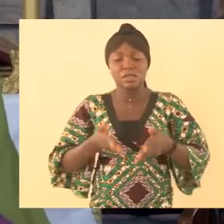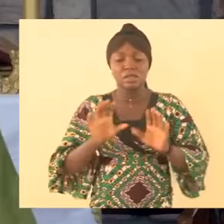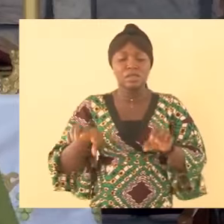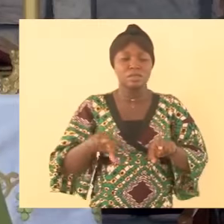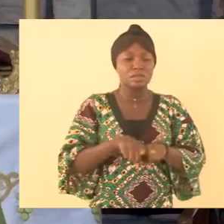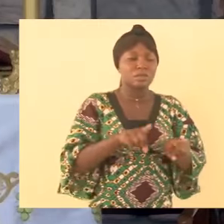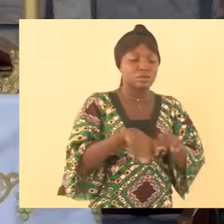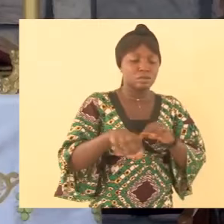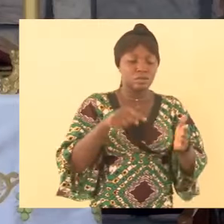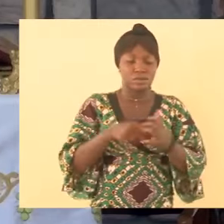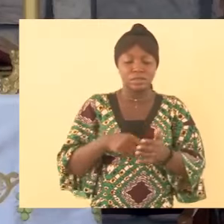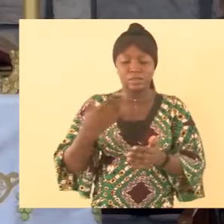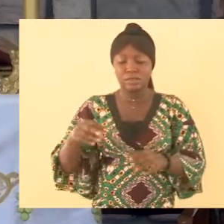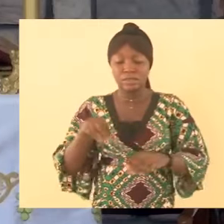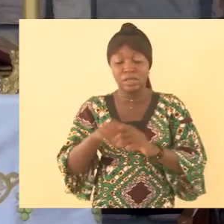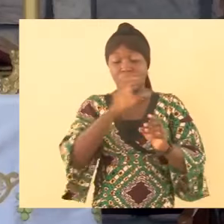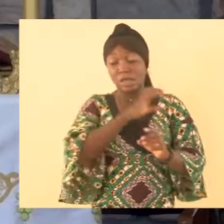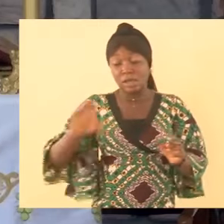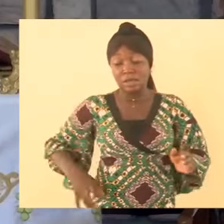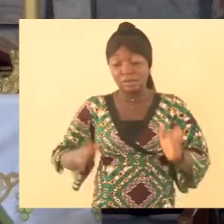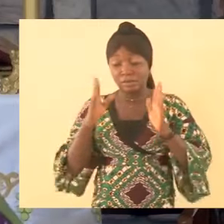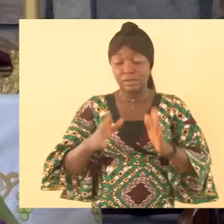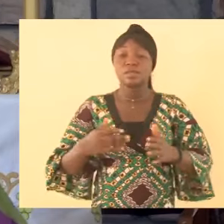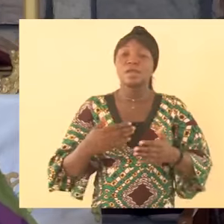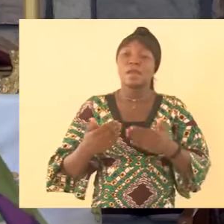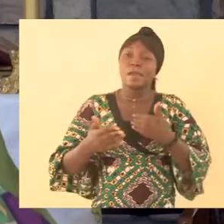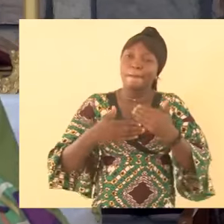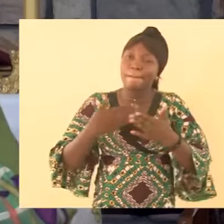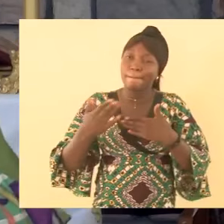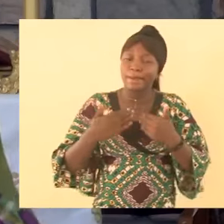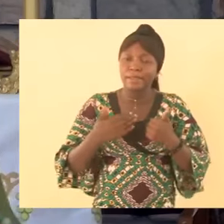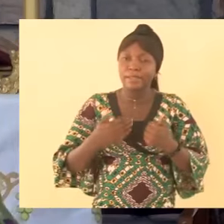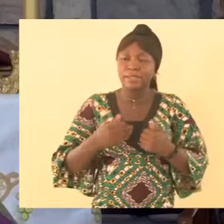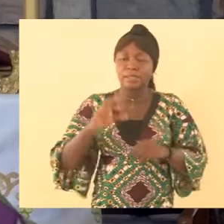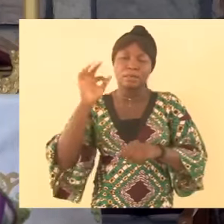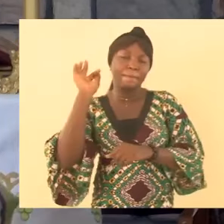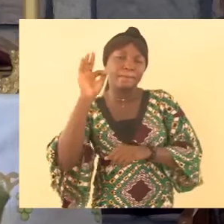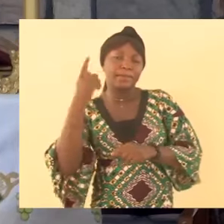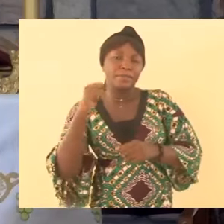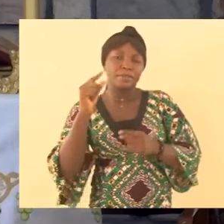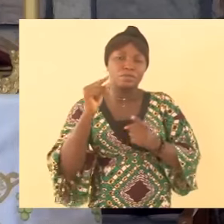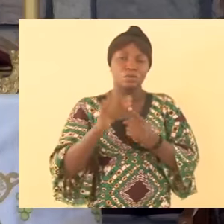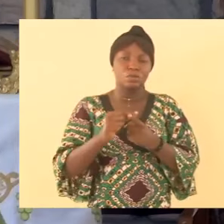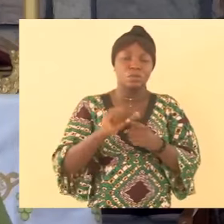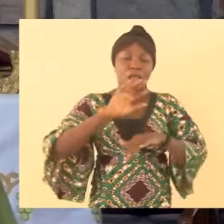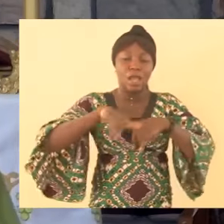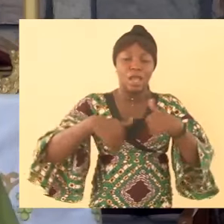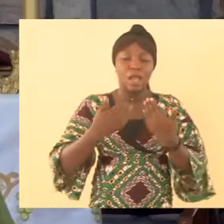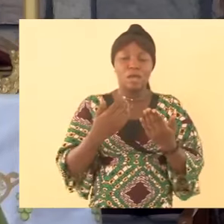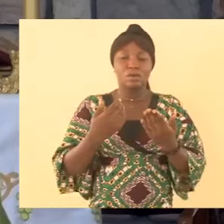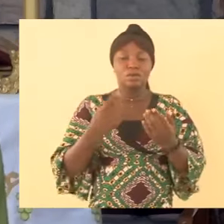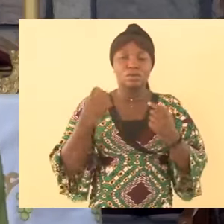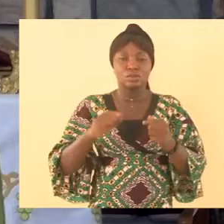us conduct these things in the Christian manner. Let us teach the world how to be